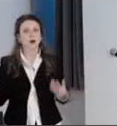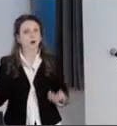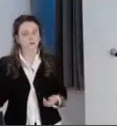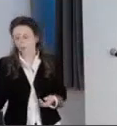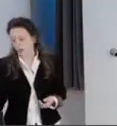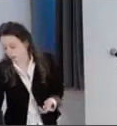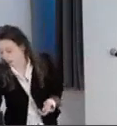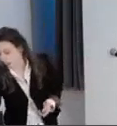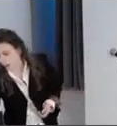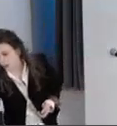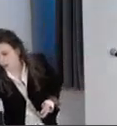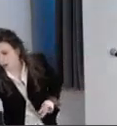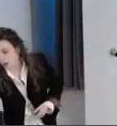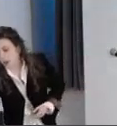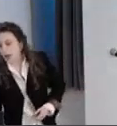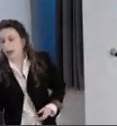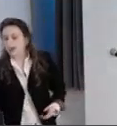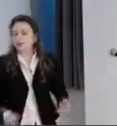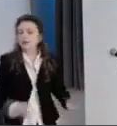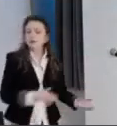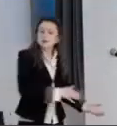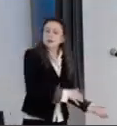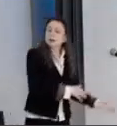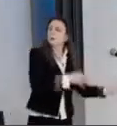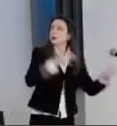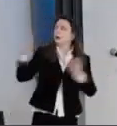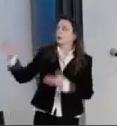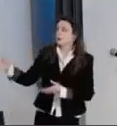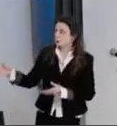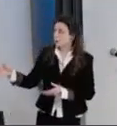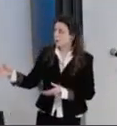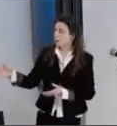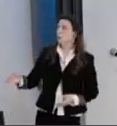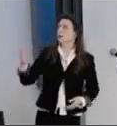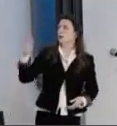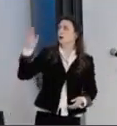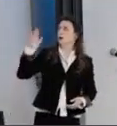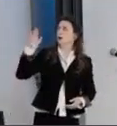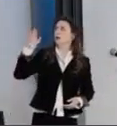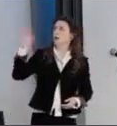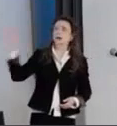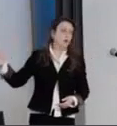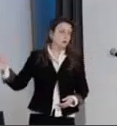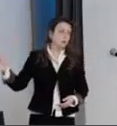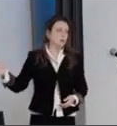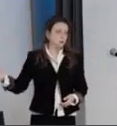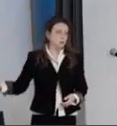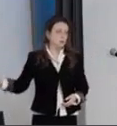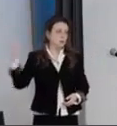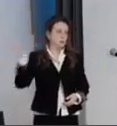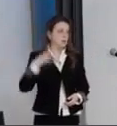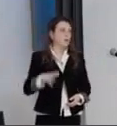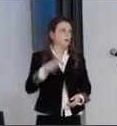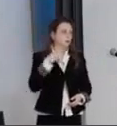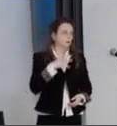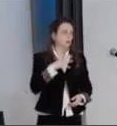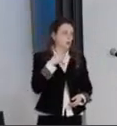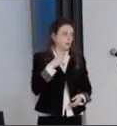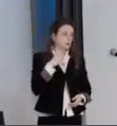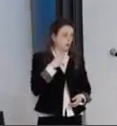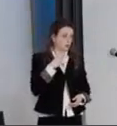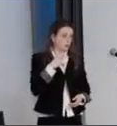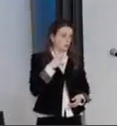non-naturalness comes up in this debate. And I think that this is again relevant to the main case that I discussed, which was that